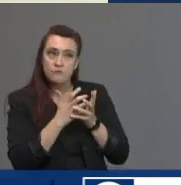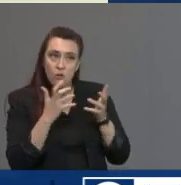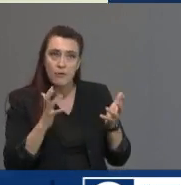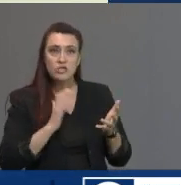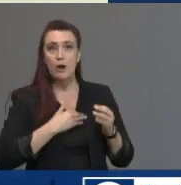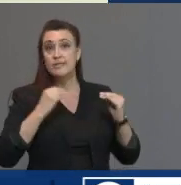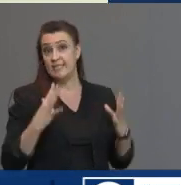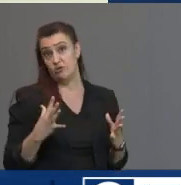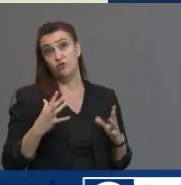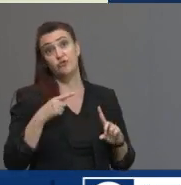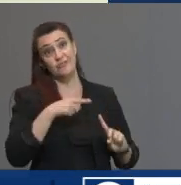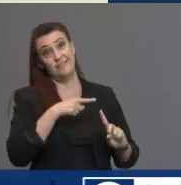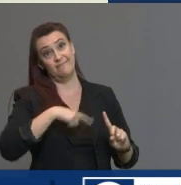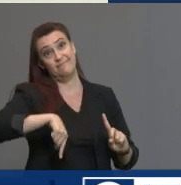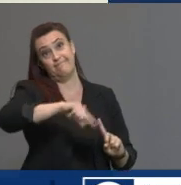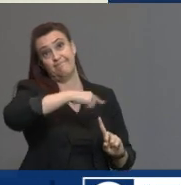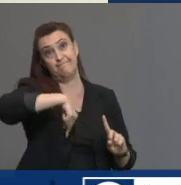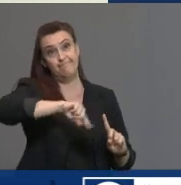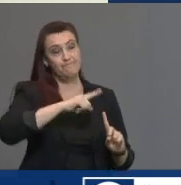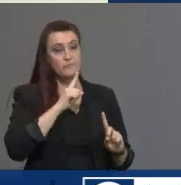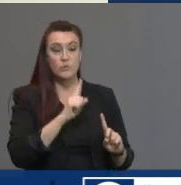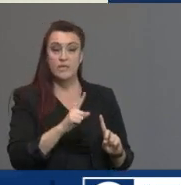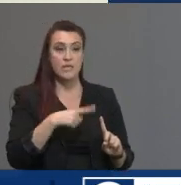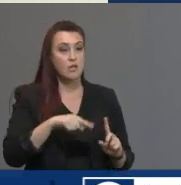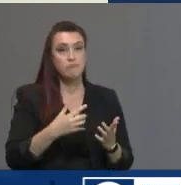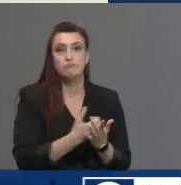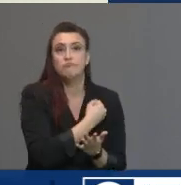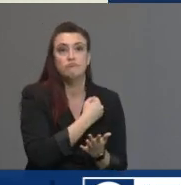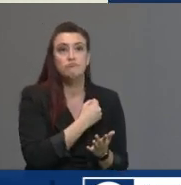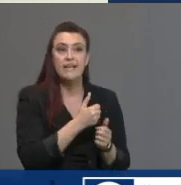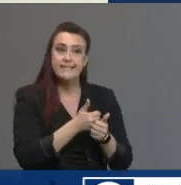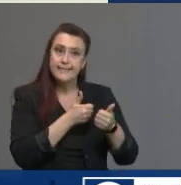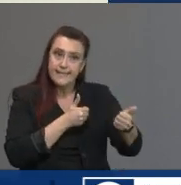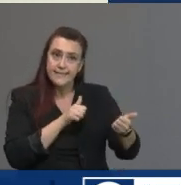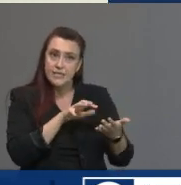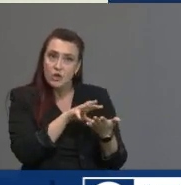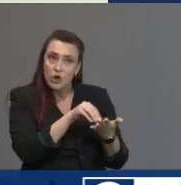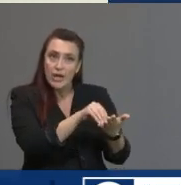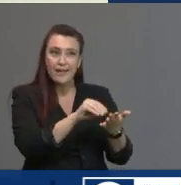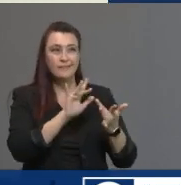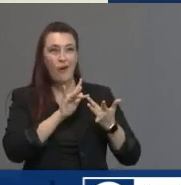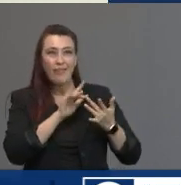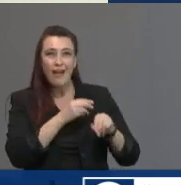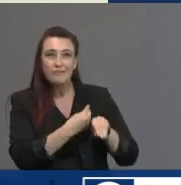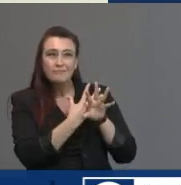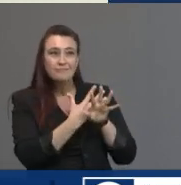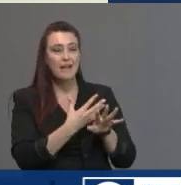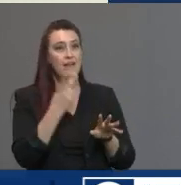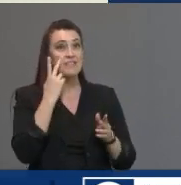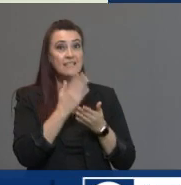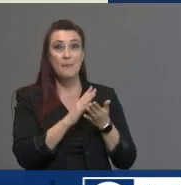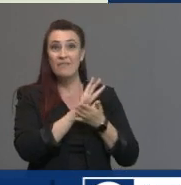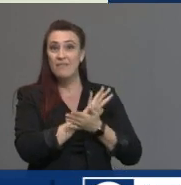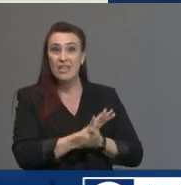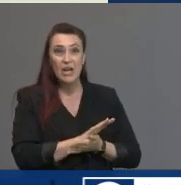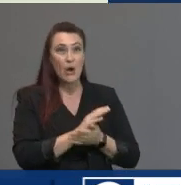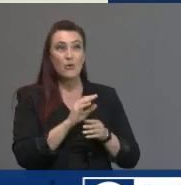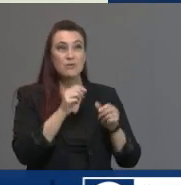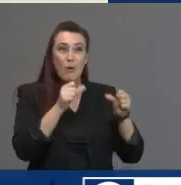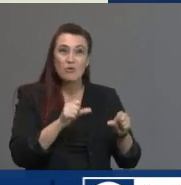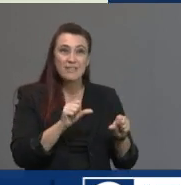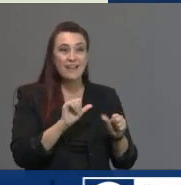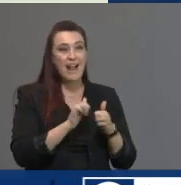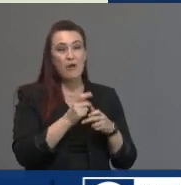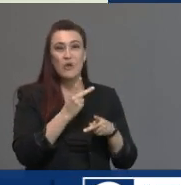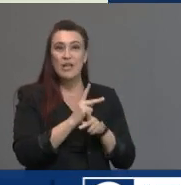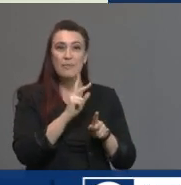you so much to our teachers who've embraced distance learning. You've probably seen some of the videos that are out there on how they're keeping